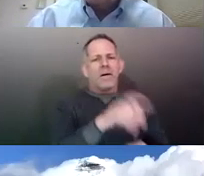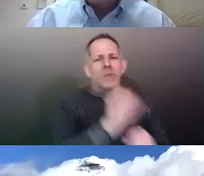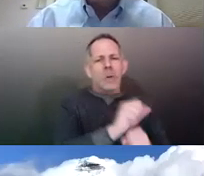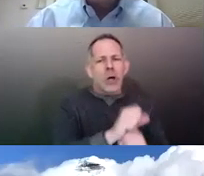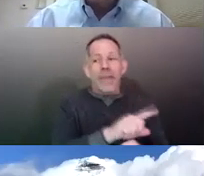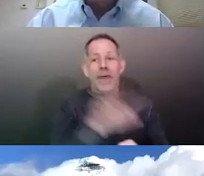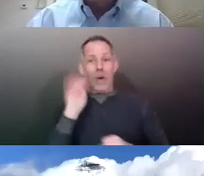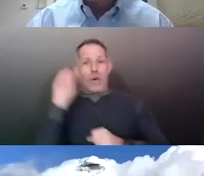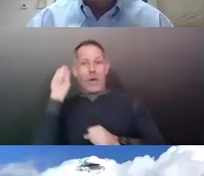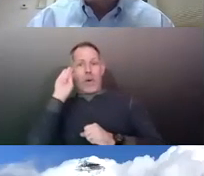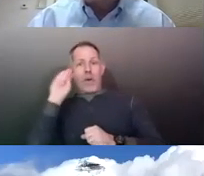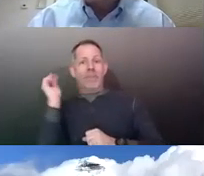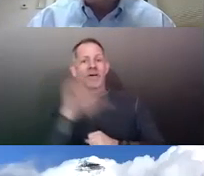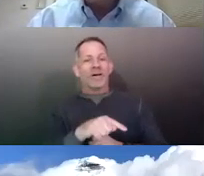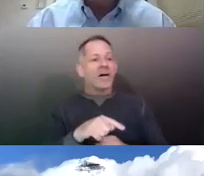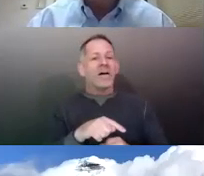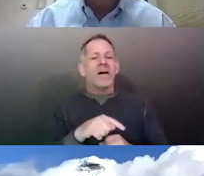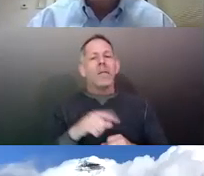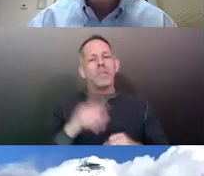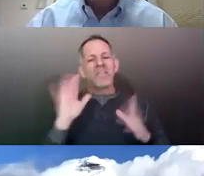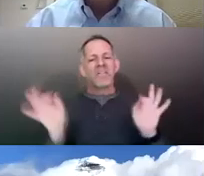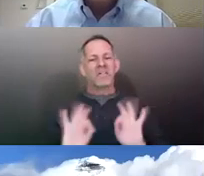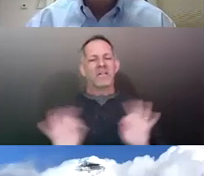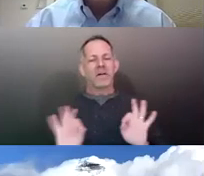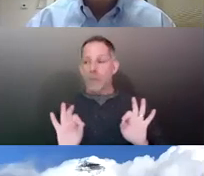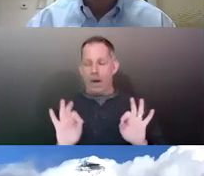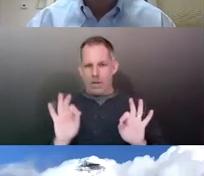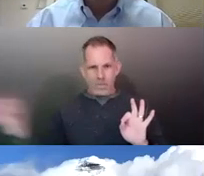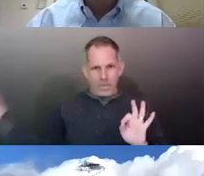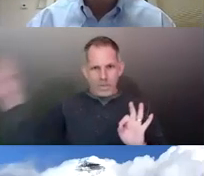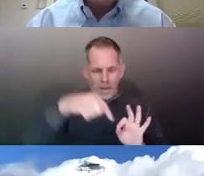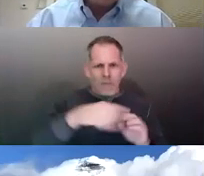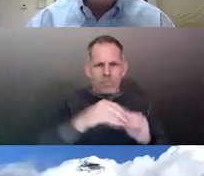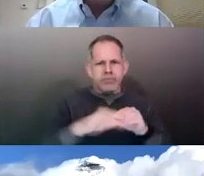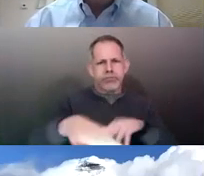prevention practices that are exposing them to transmission.